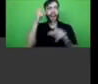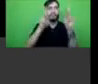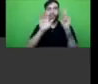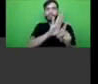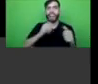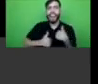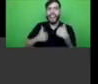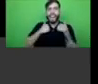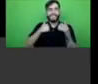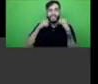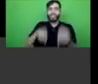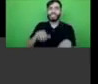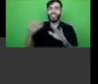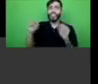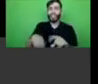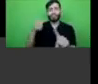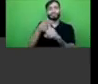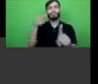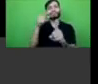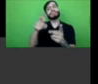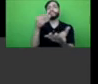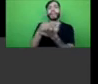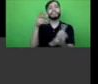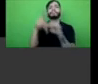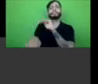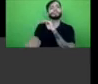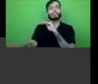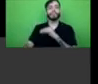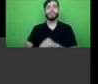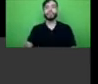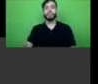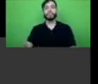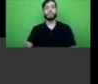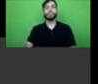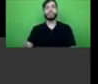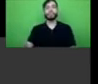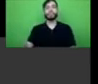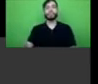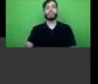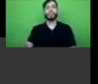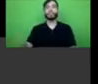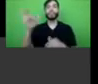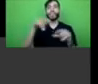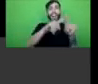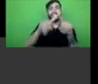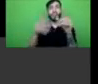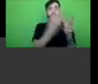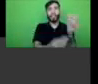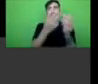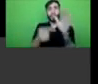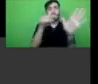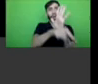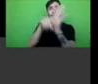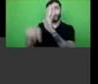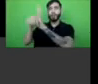All of these deaths have been popularized through hashtag activism, but often